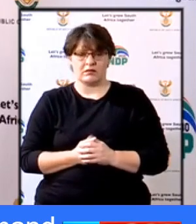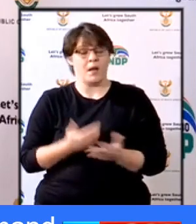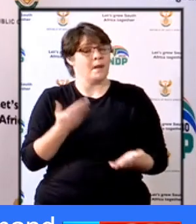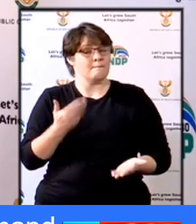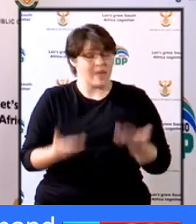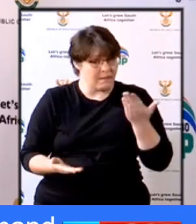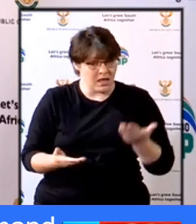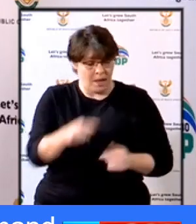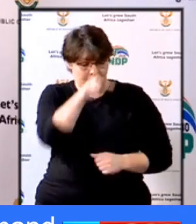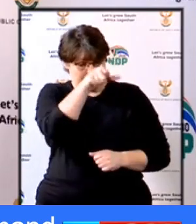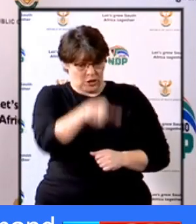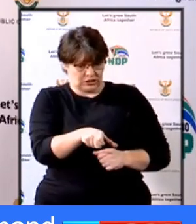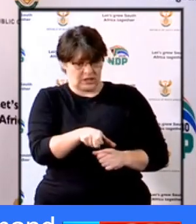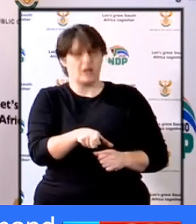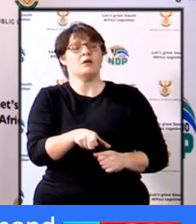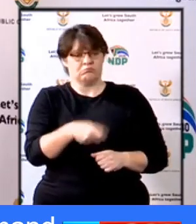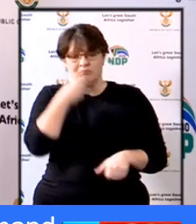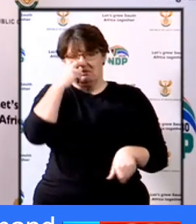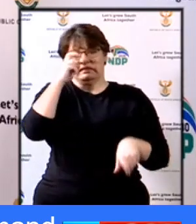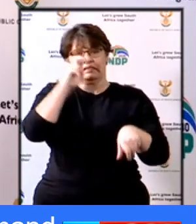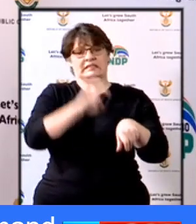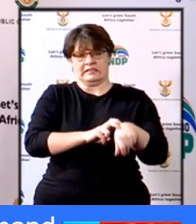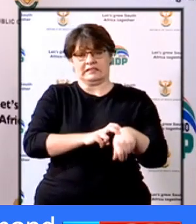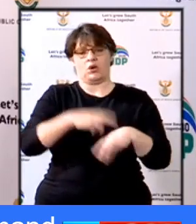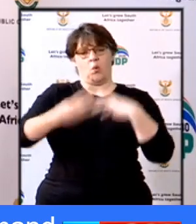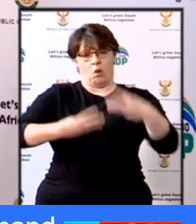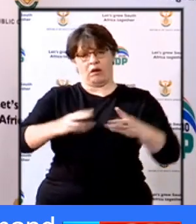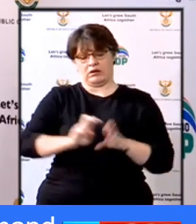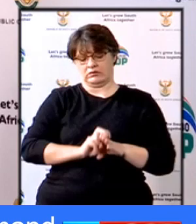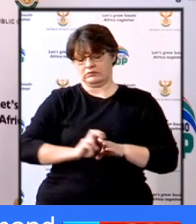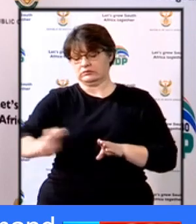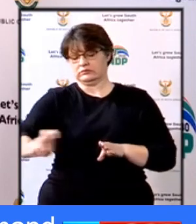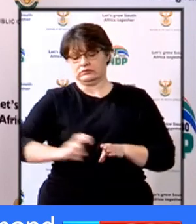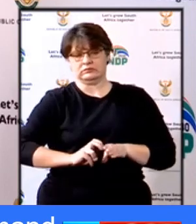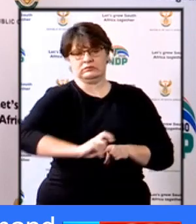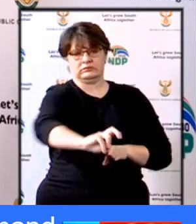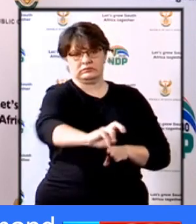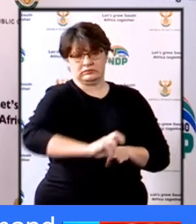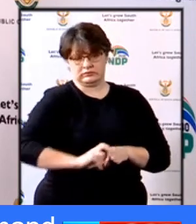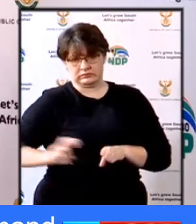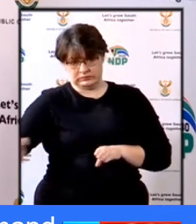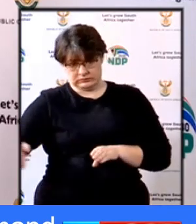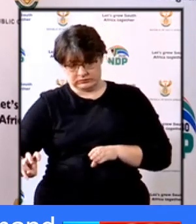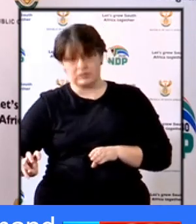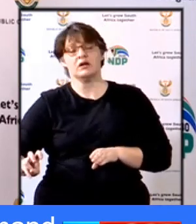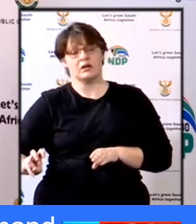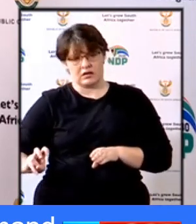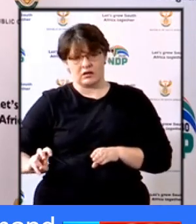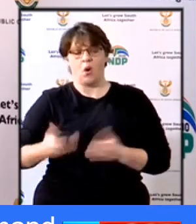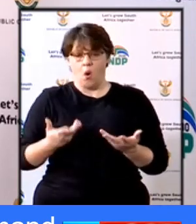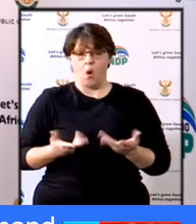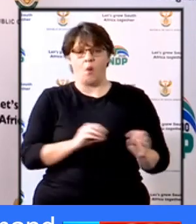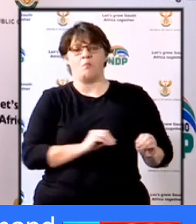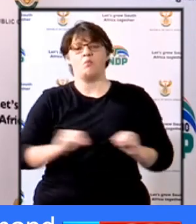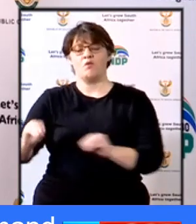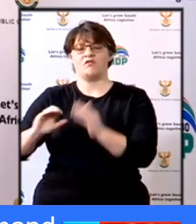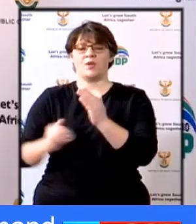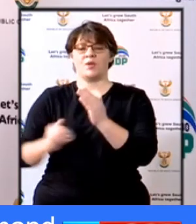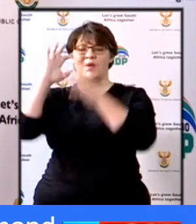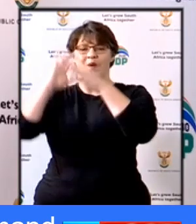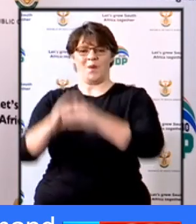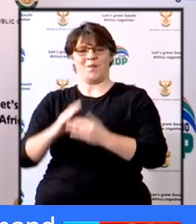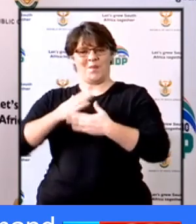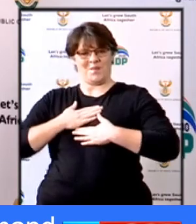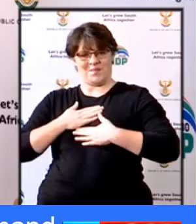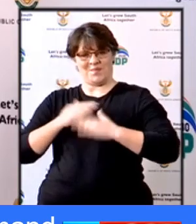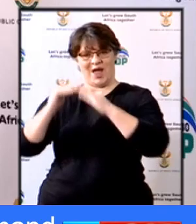persons traveling for the purpose of starting work, moving to a new residence,